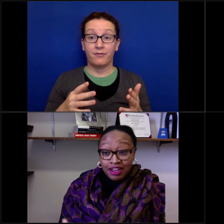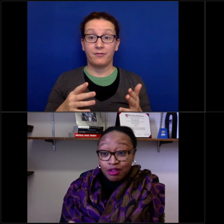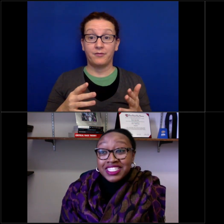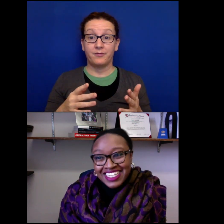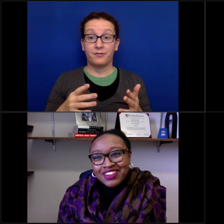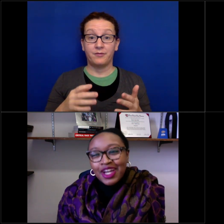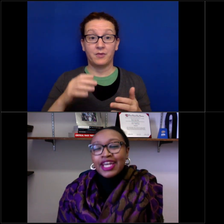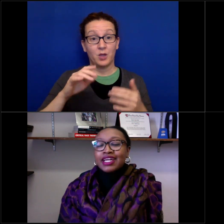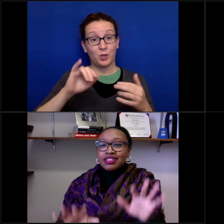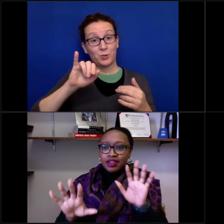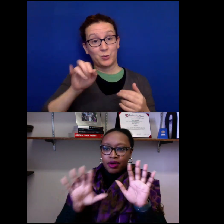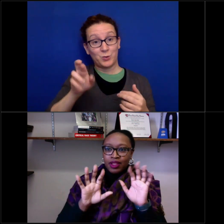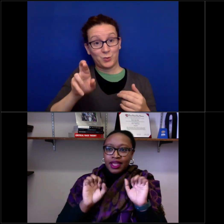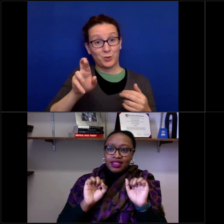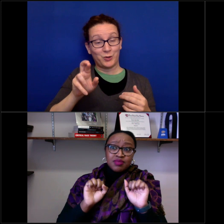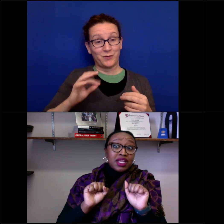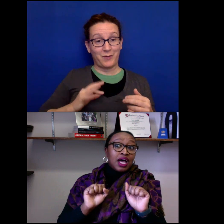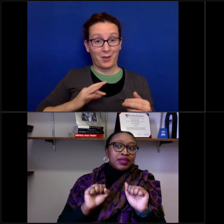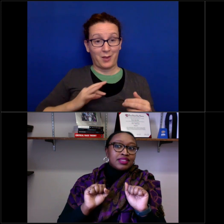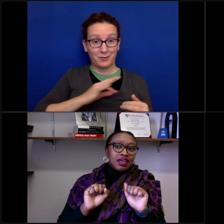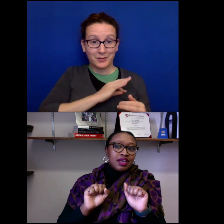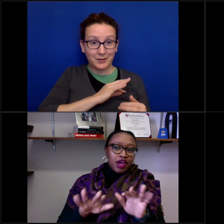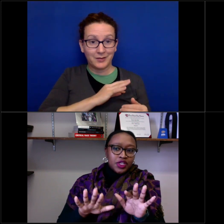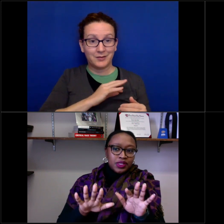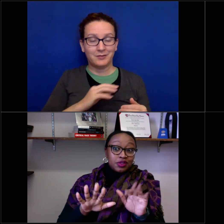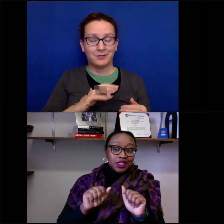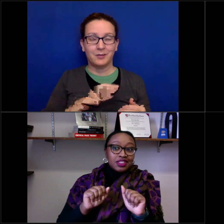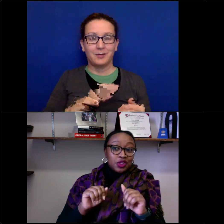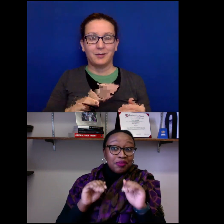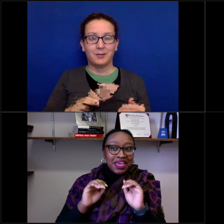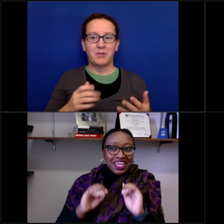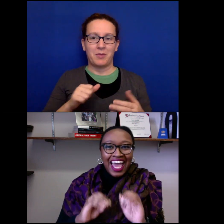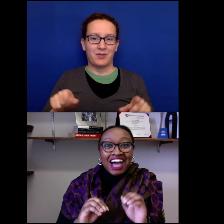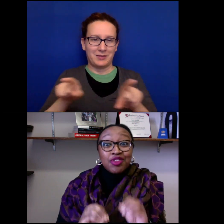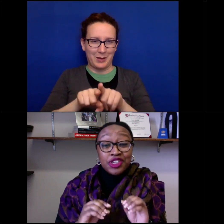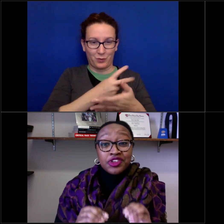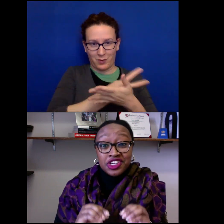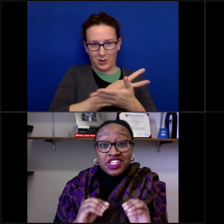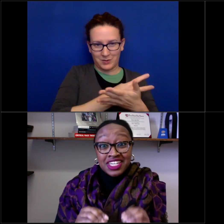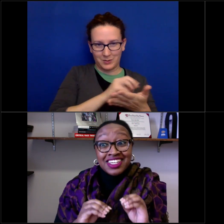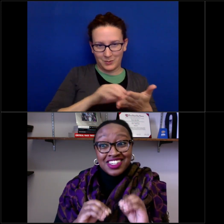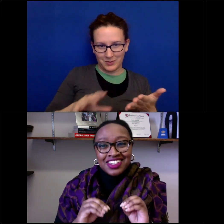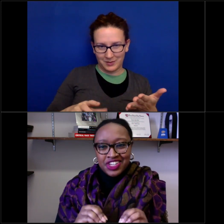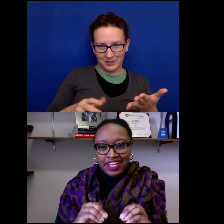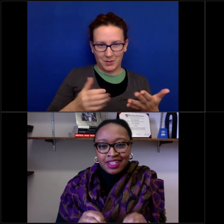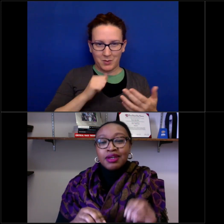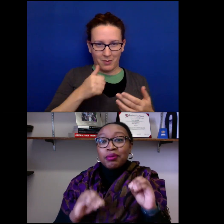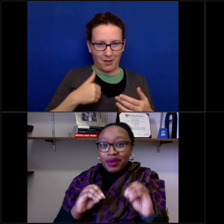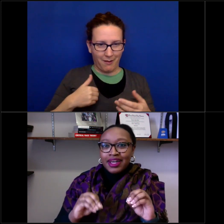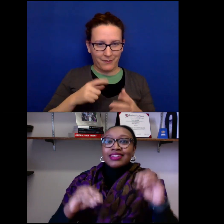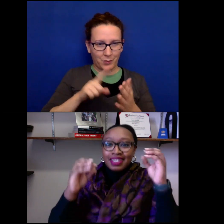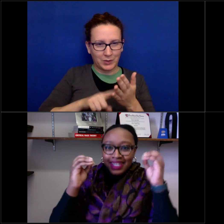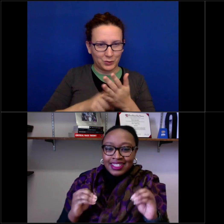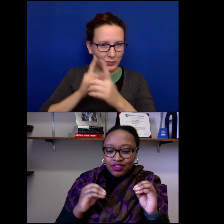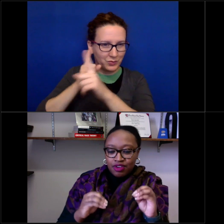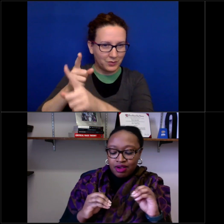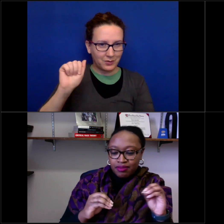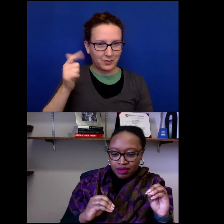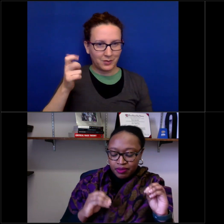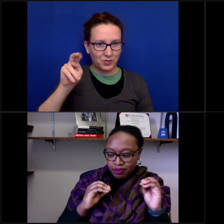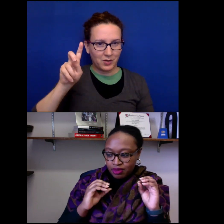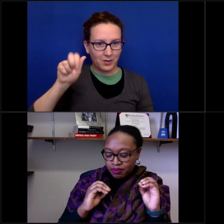junior faculty, right? And so like this might not be the same for graduate students. You may not have a research agenda just yet, but at